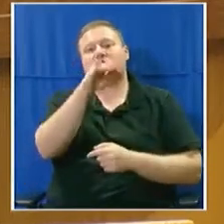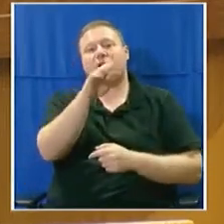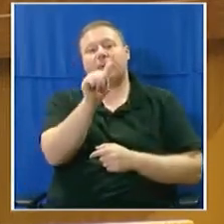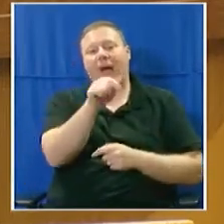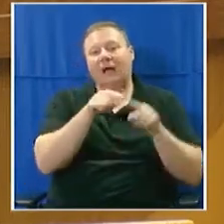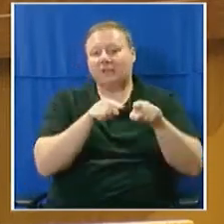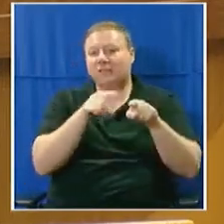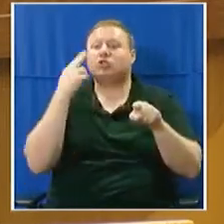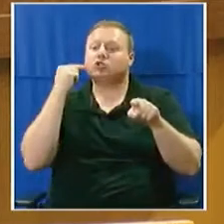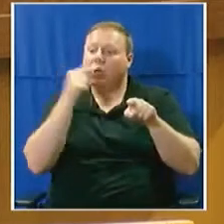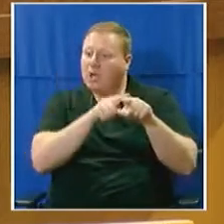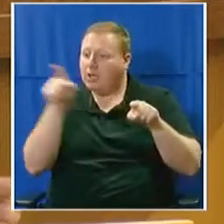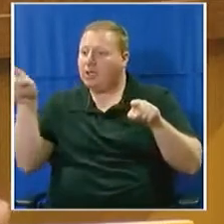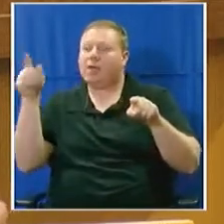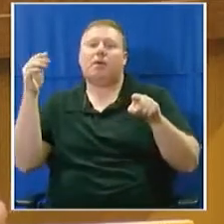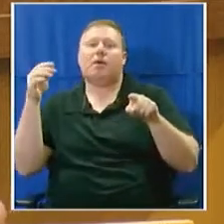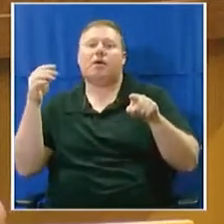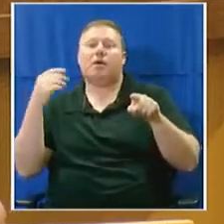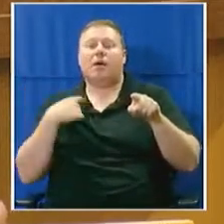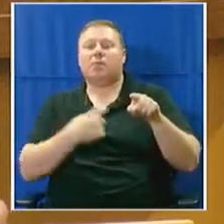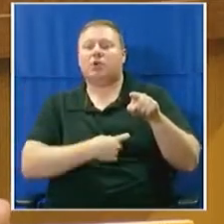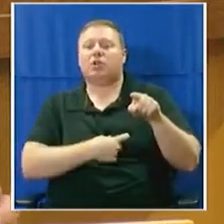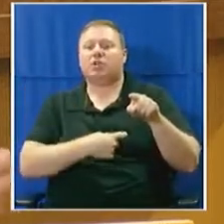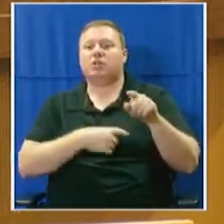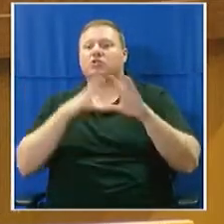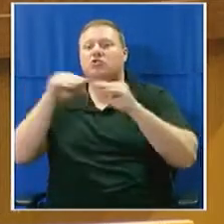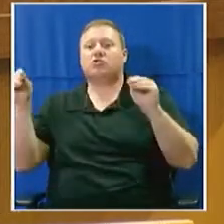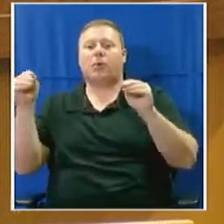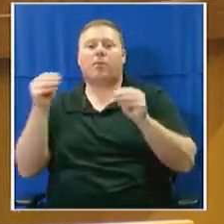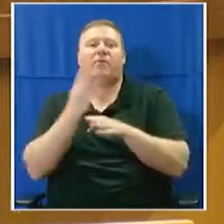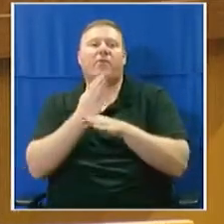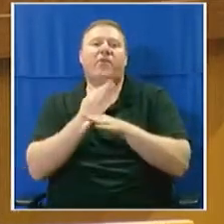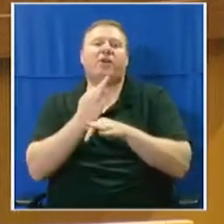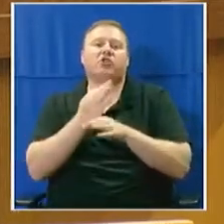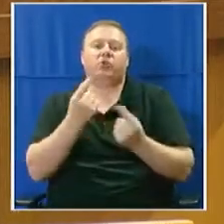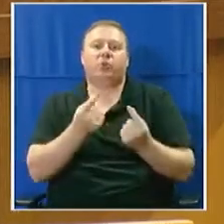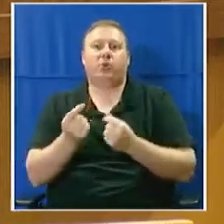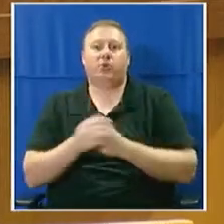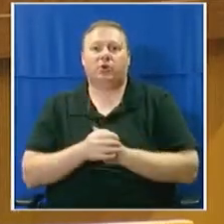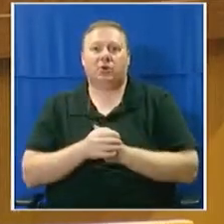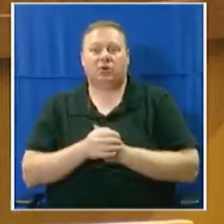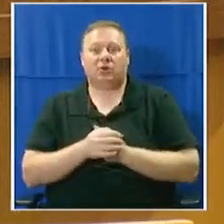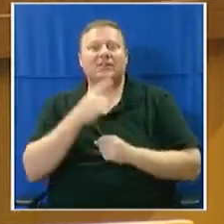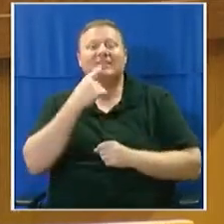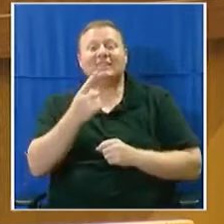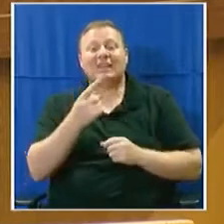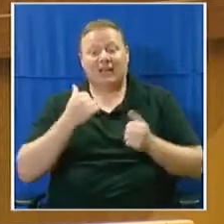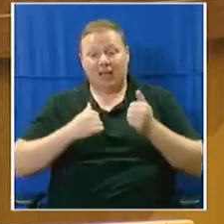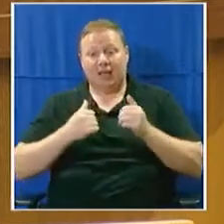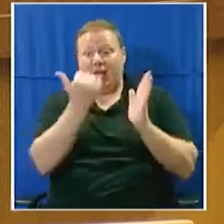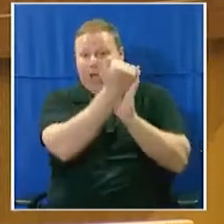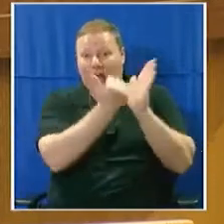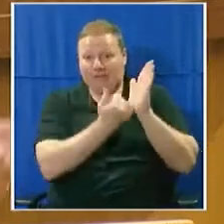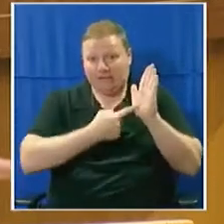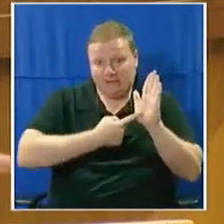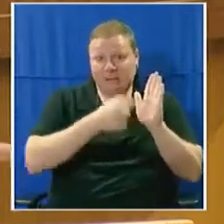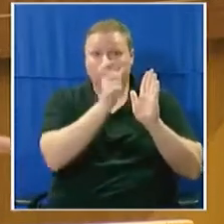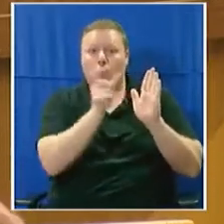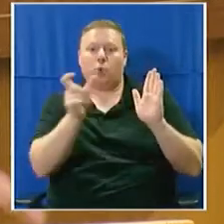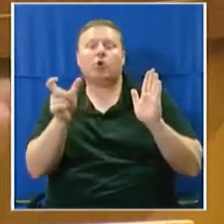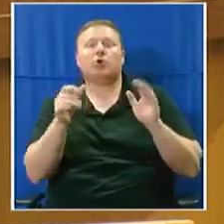indirectly Parliament then from carrying out its functions. He said the wording of the Act is very clear. Parliament's function is not to